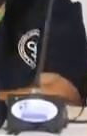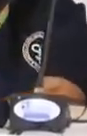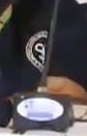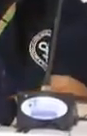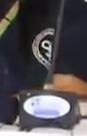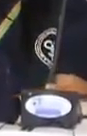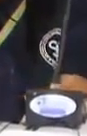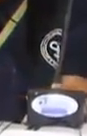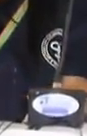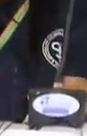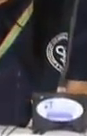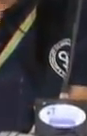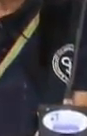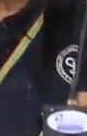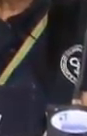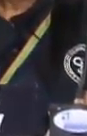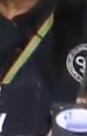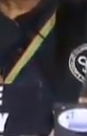SABC asked me